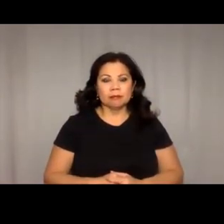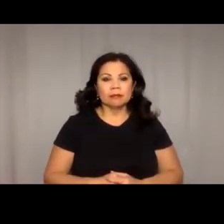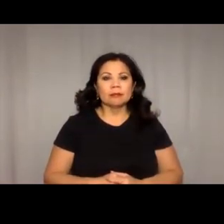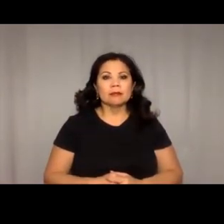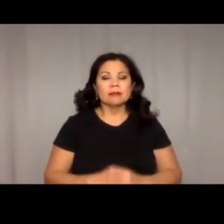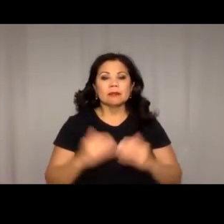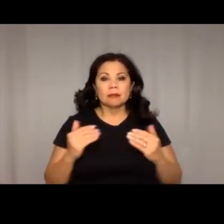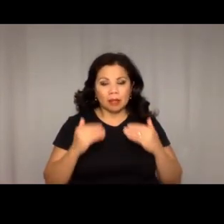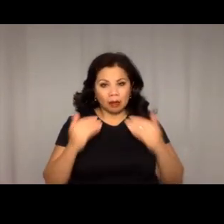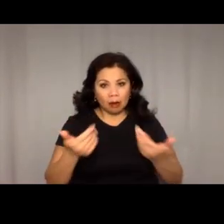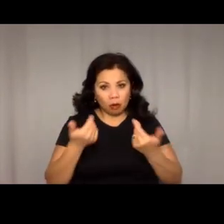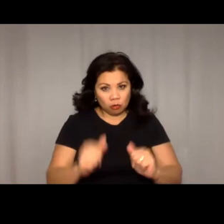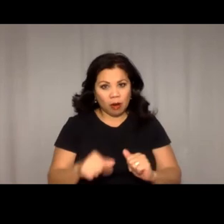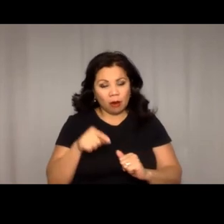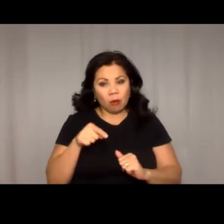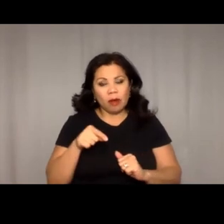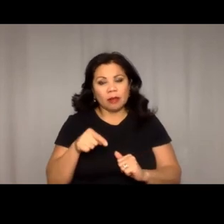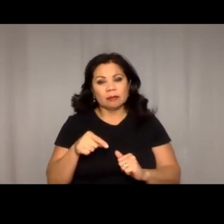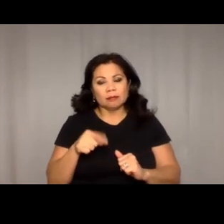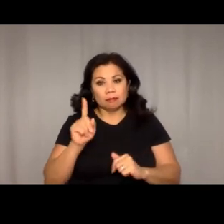All right, go ahead and try that one and then come back.